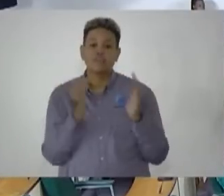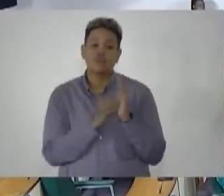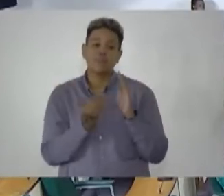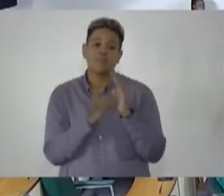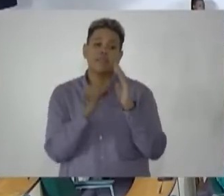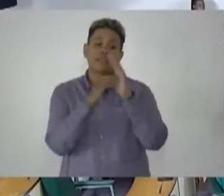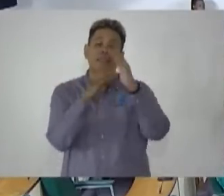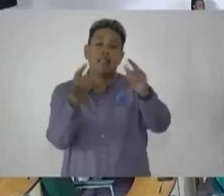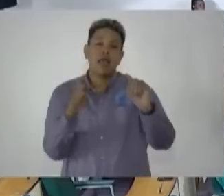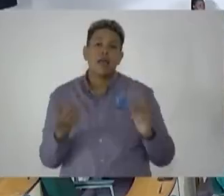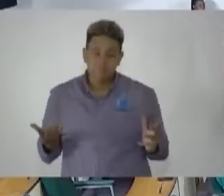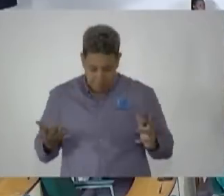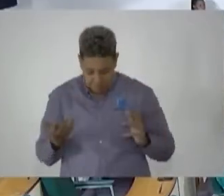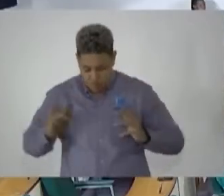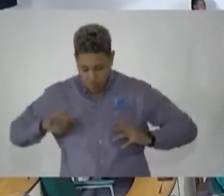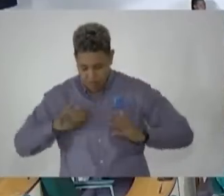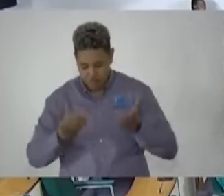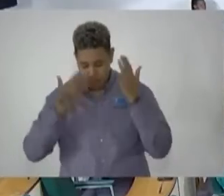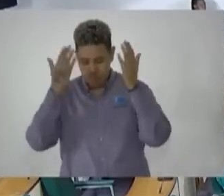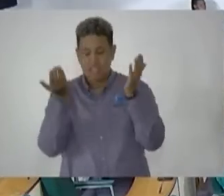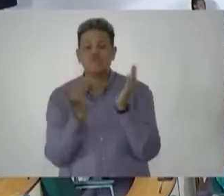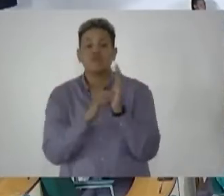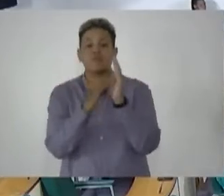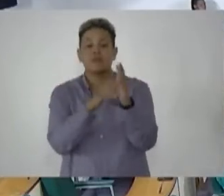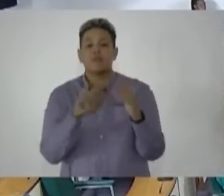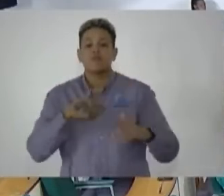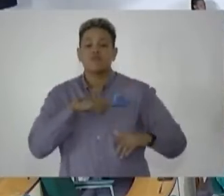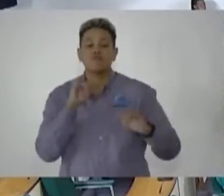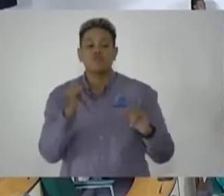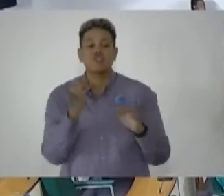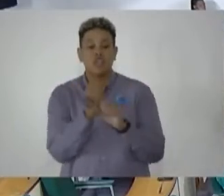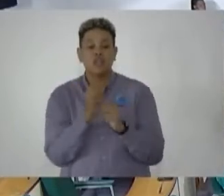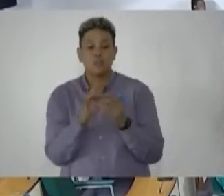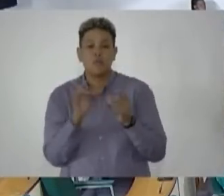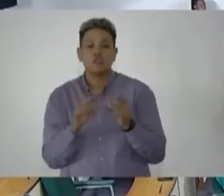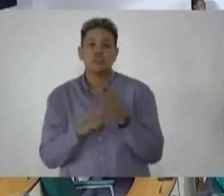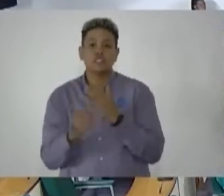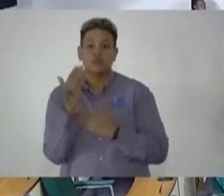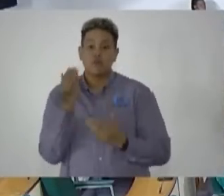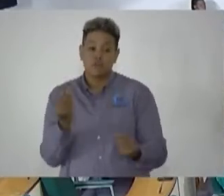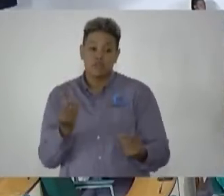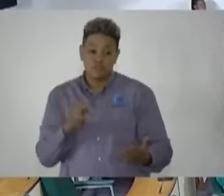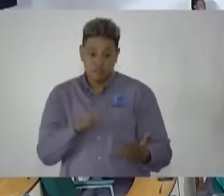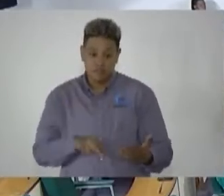repeatedly. We have just got the motion this morning.